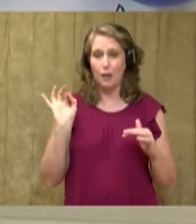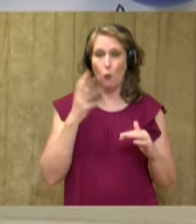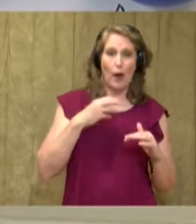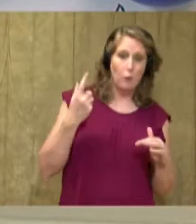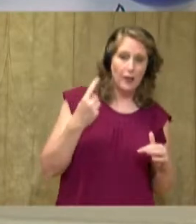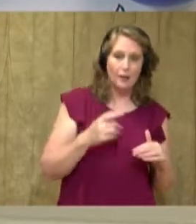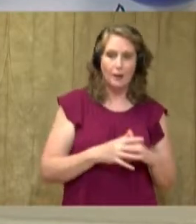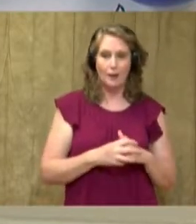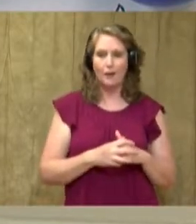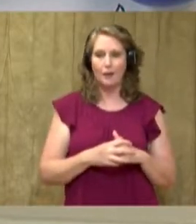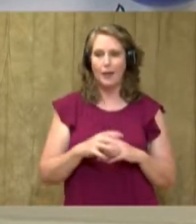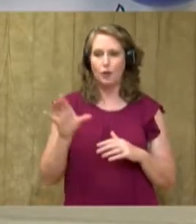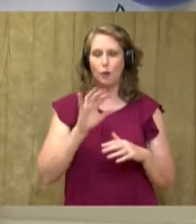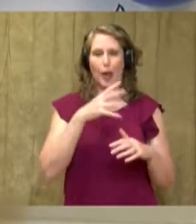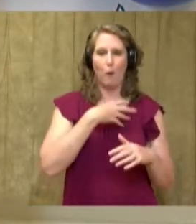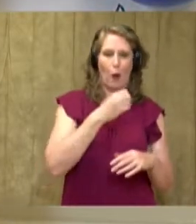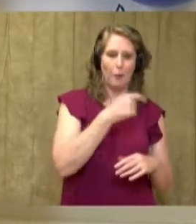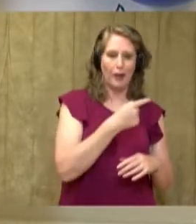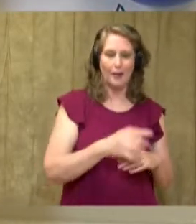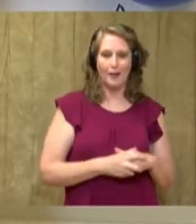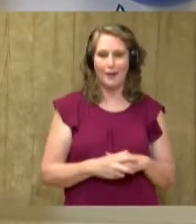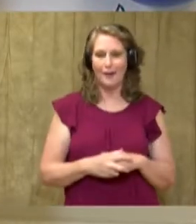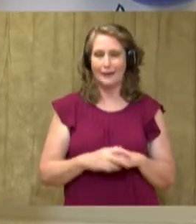one? Okay, let's do this one. Ready?